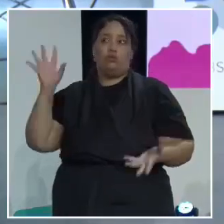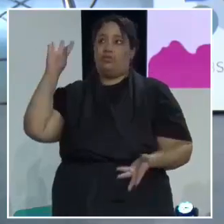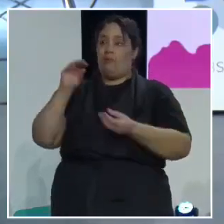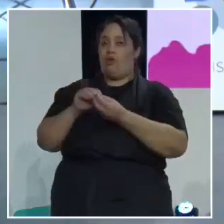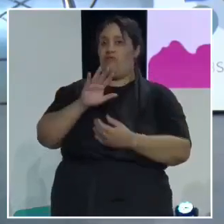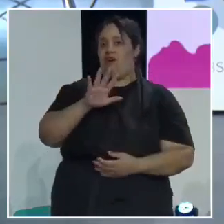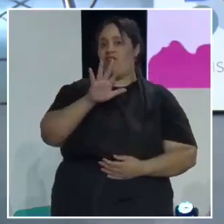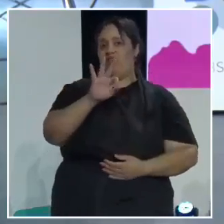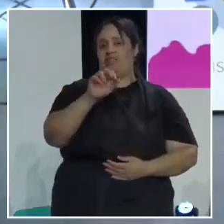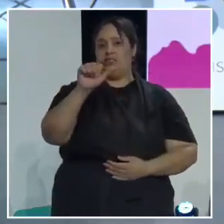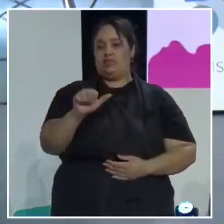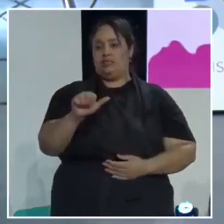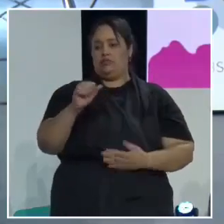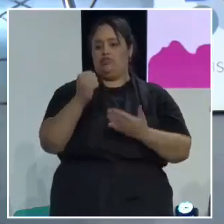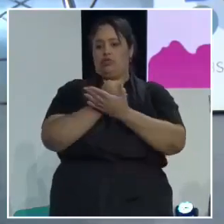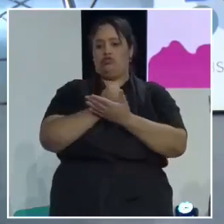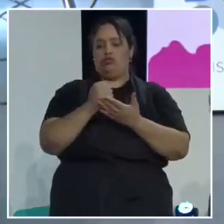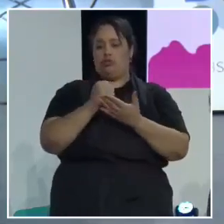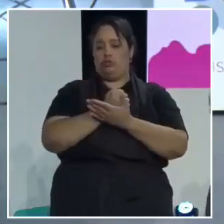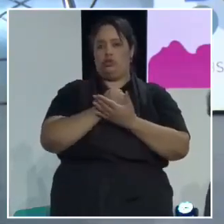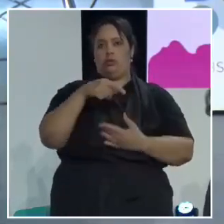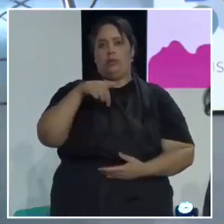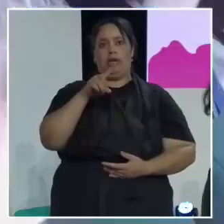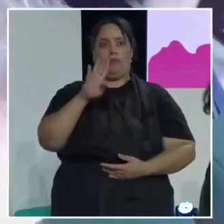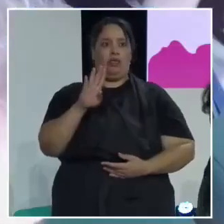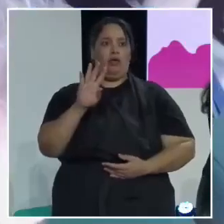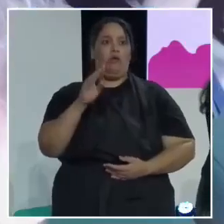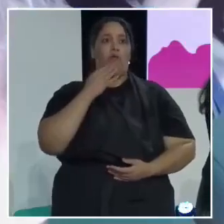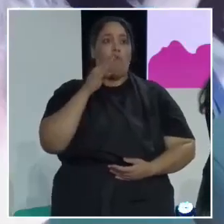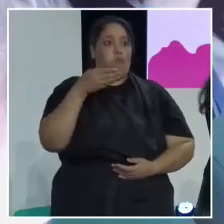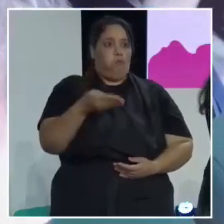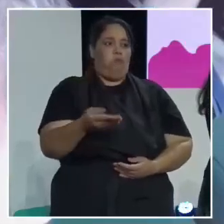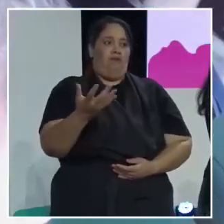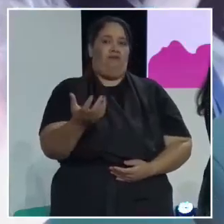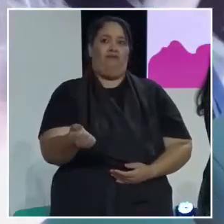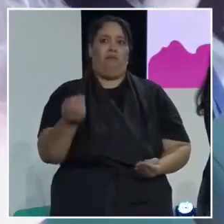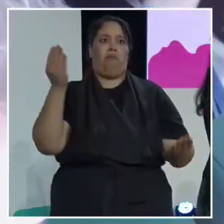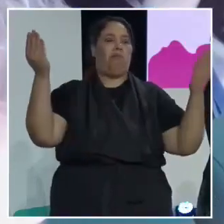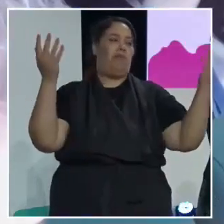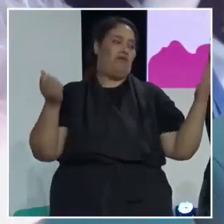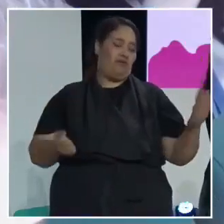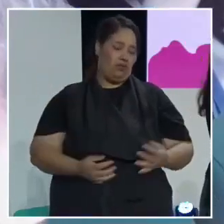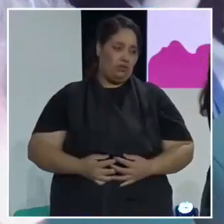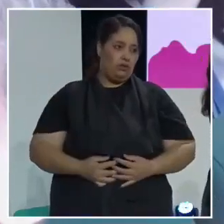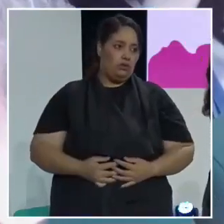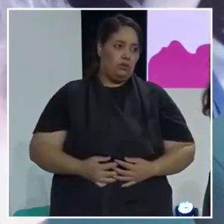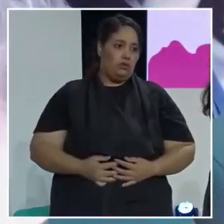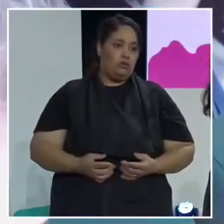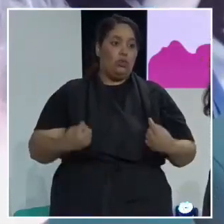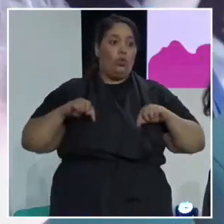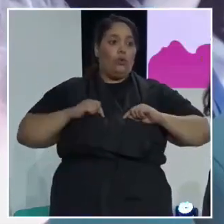536 Regis is here, public development banks on the ground, and what can we do